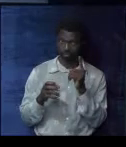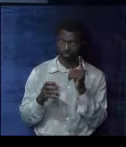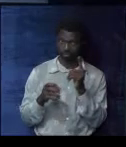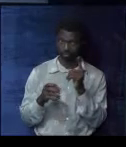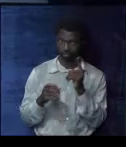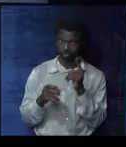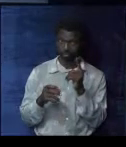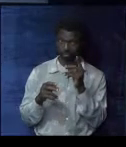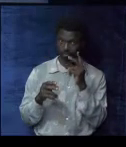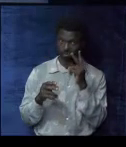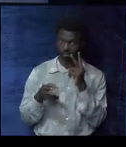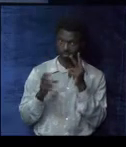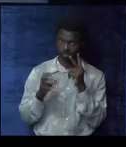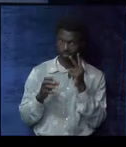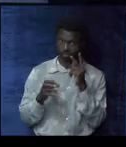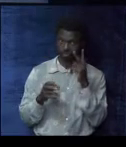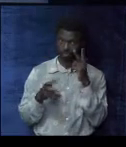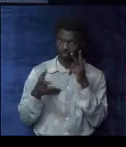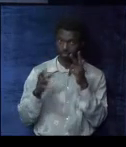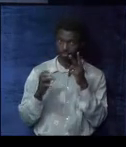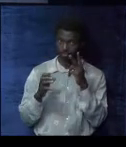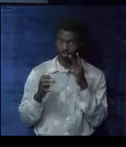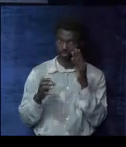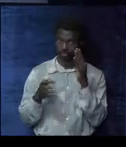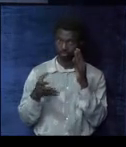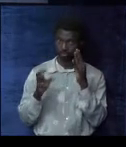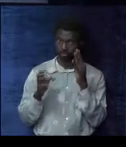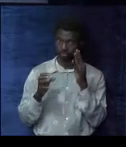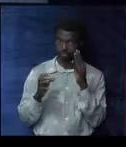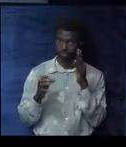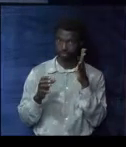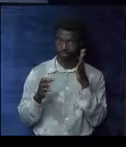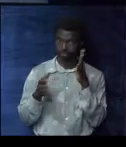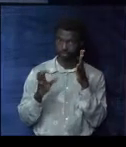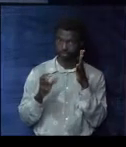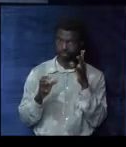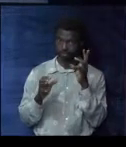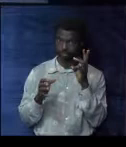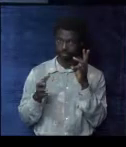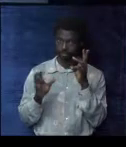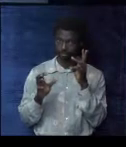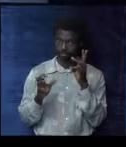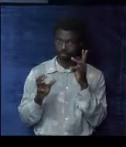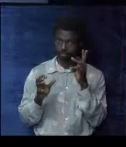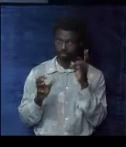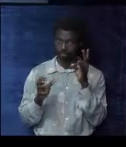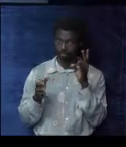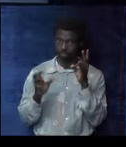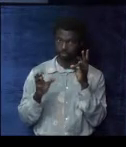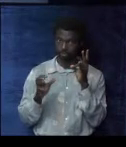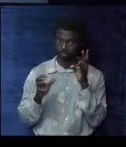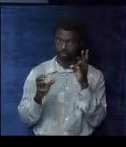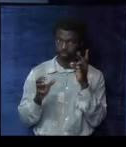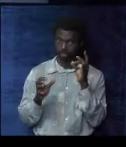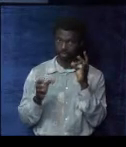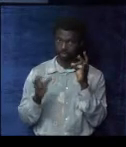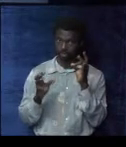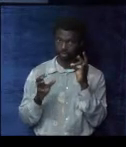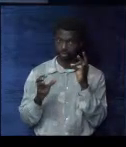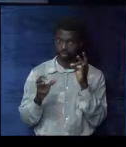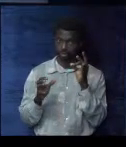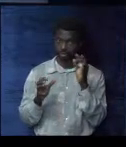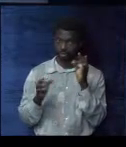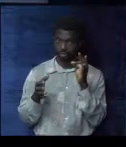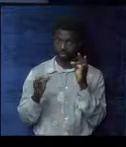go. 100, 200, 300, 400, 500, 600,